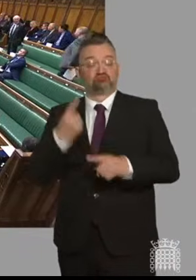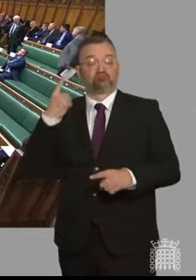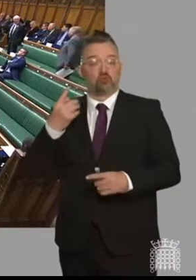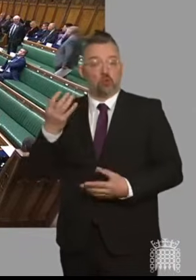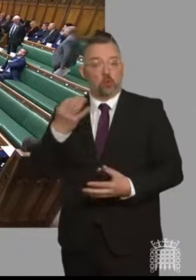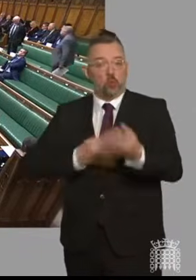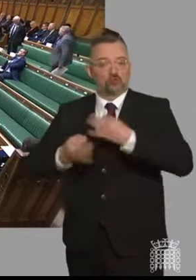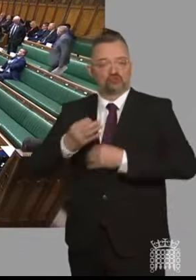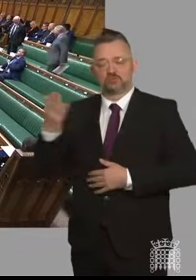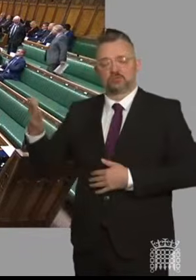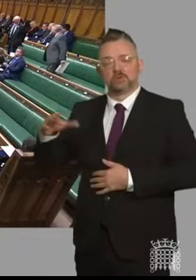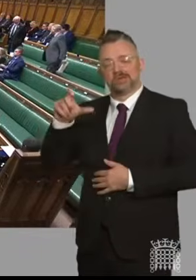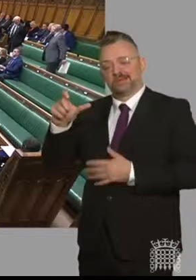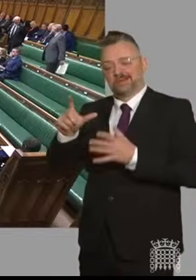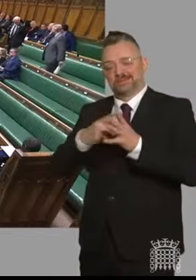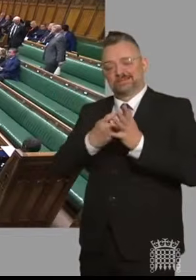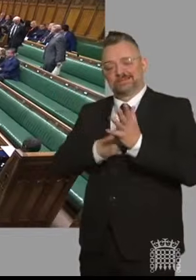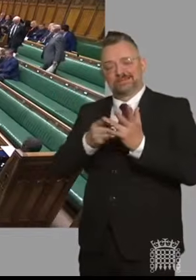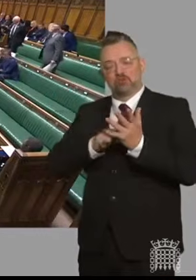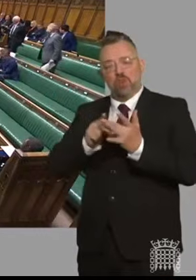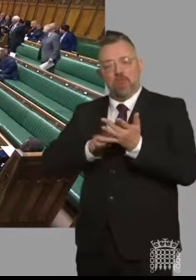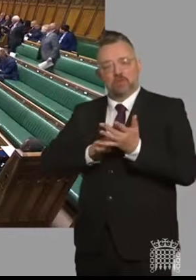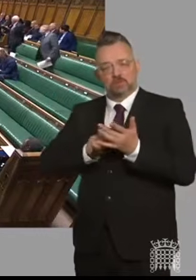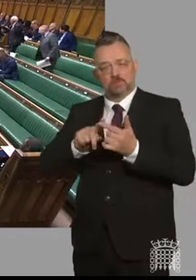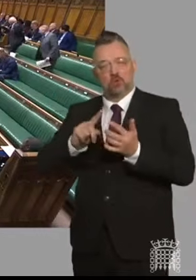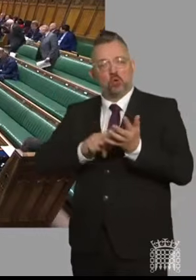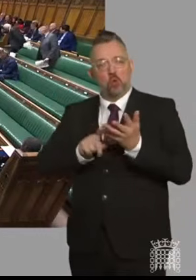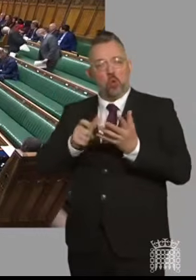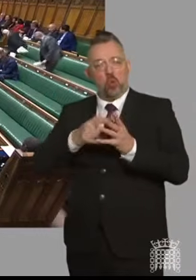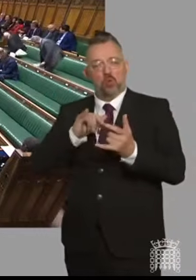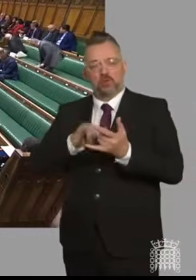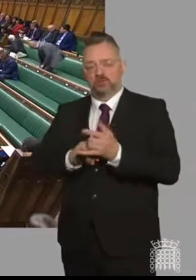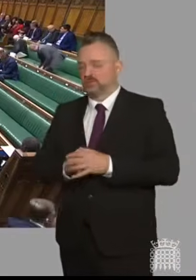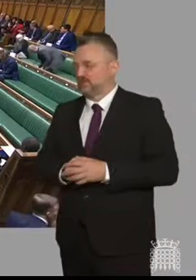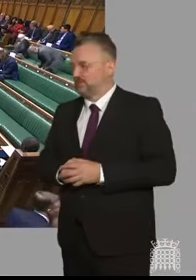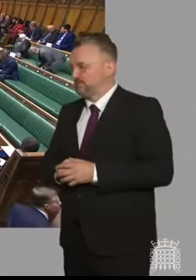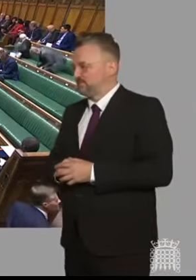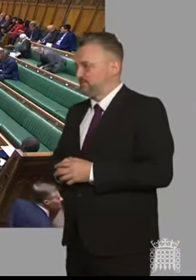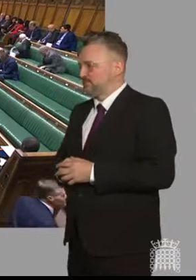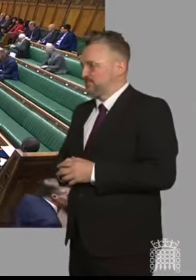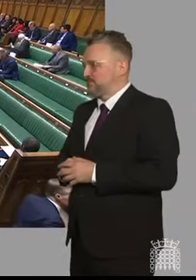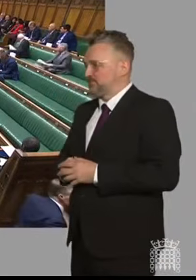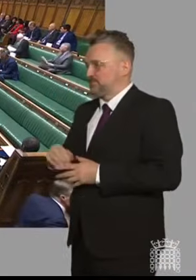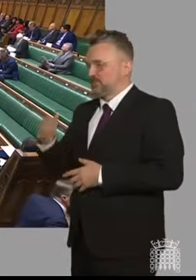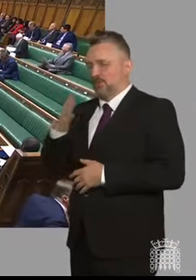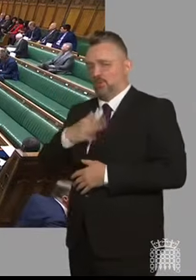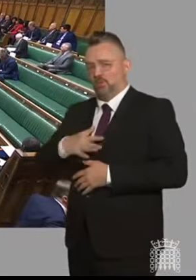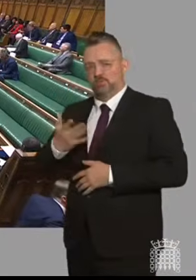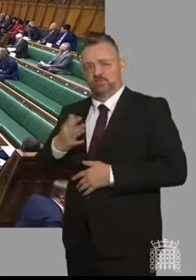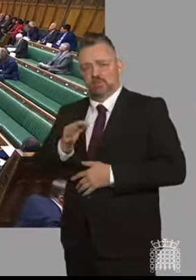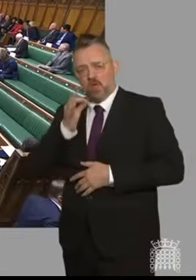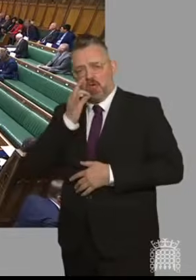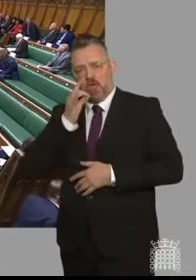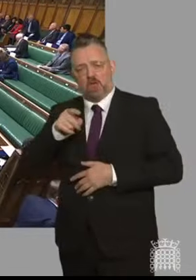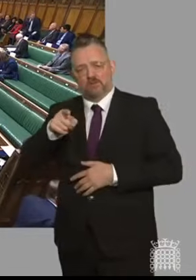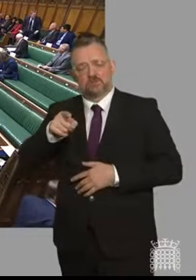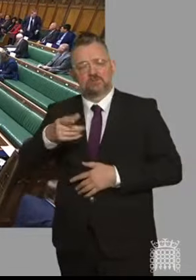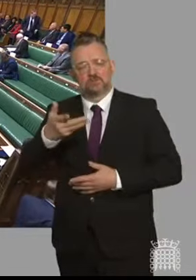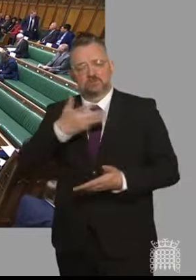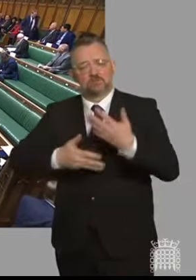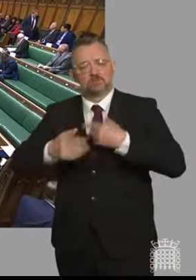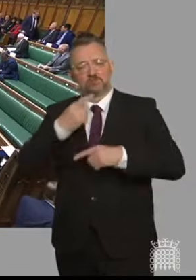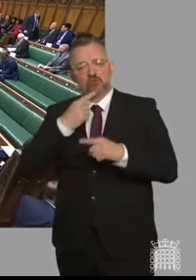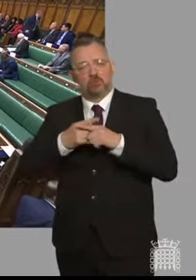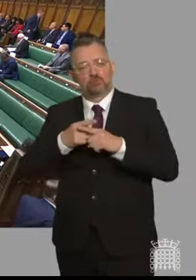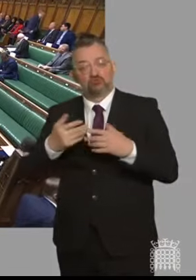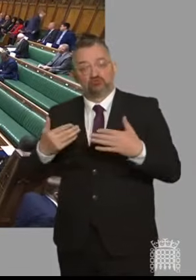for Energy Security and Net Zero to make a statement on the government plan to build new gas-fired power stations. Minister. Thank